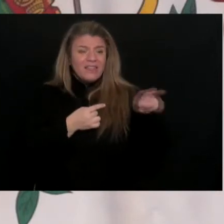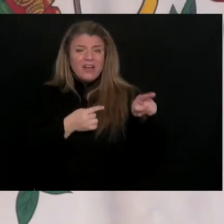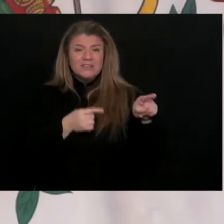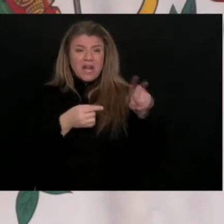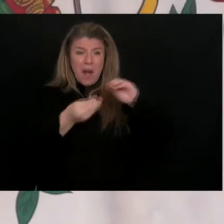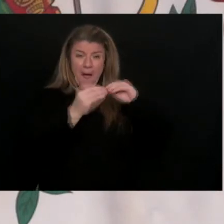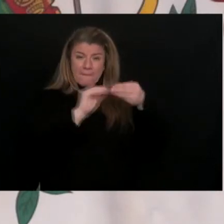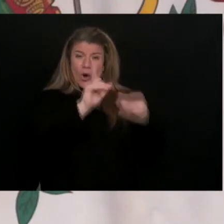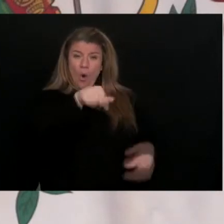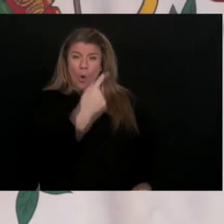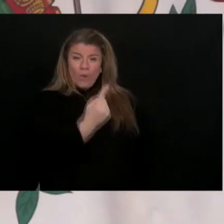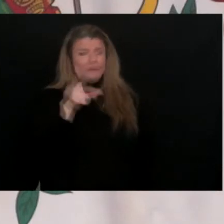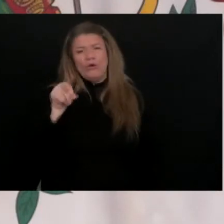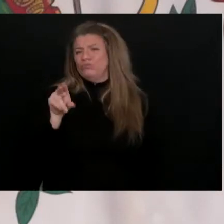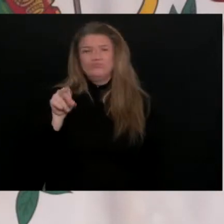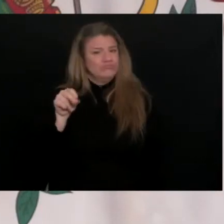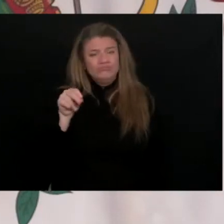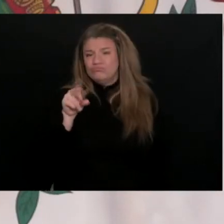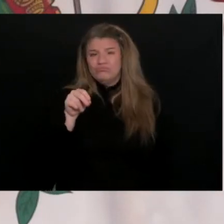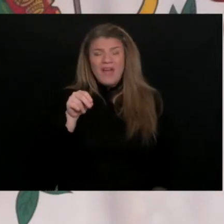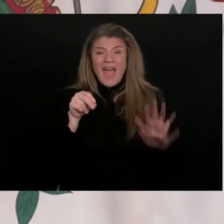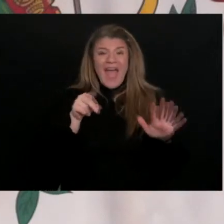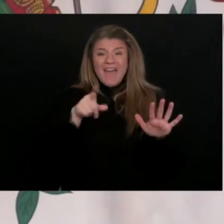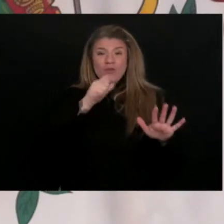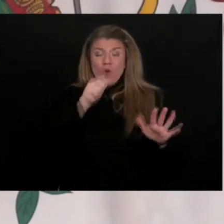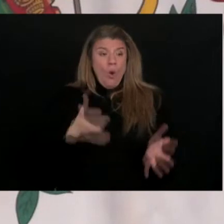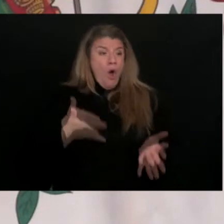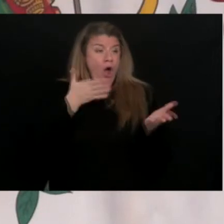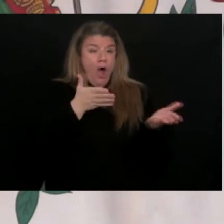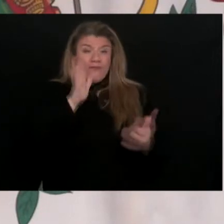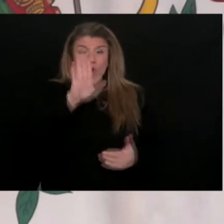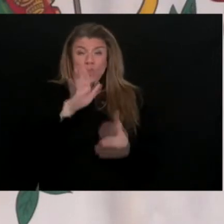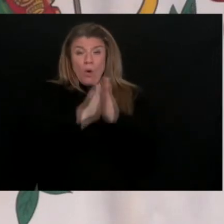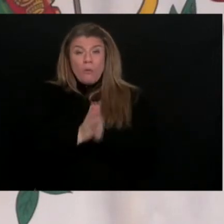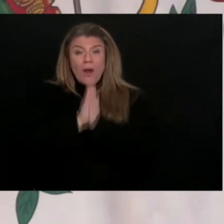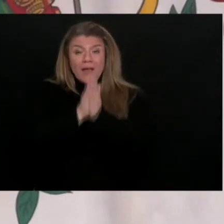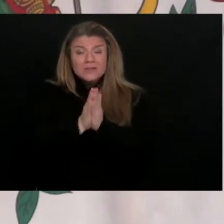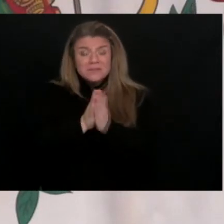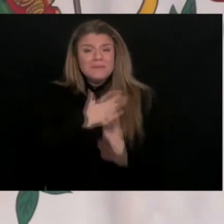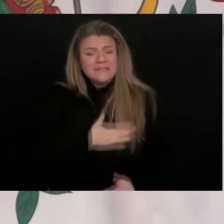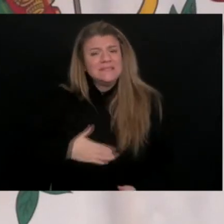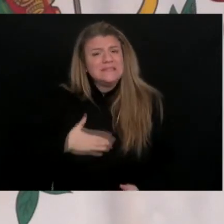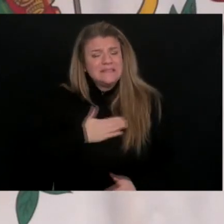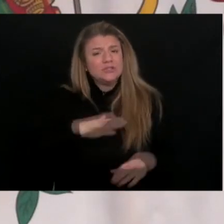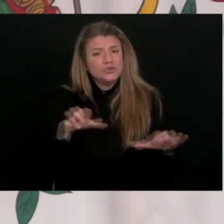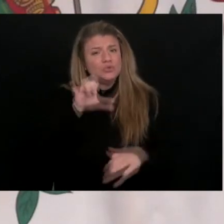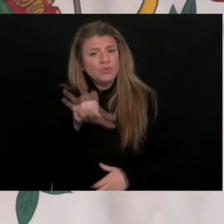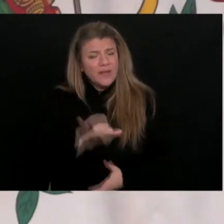number. And absolutely, if you don't, offer up your prayers. Please do.